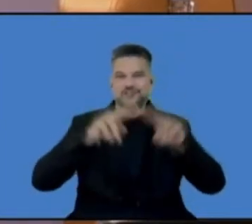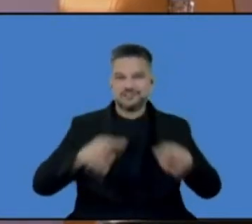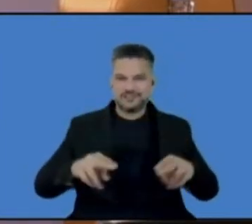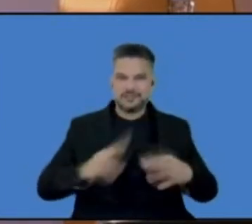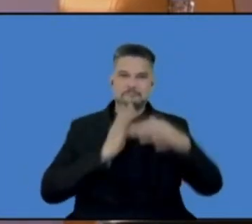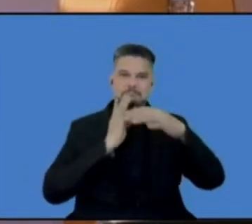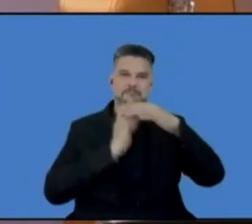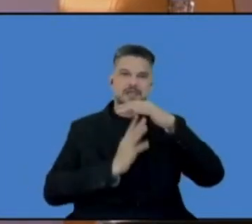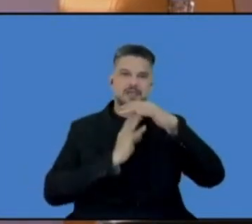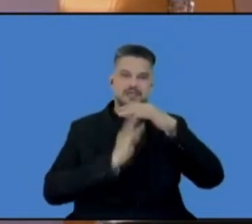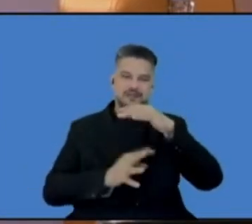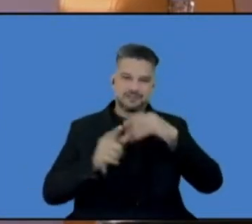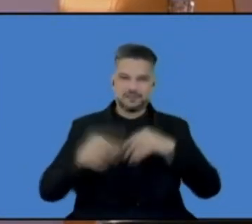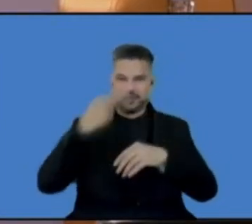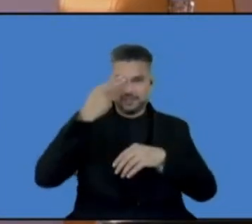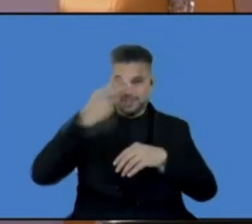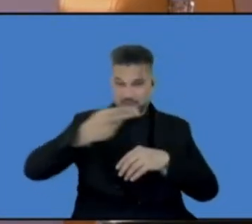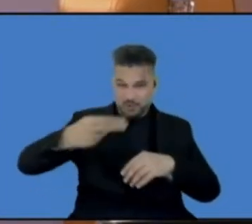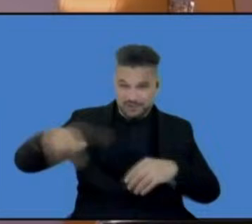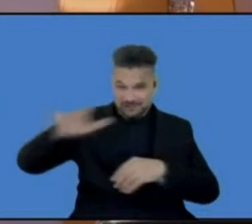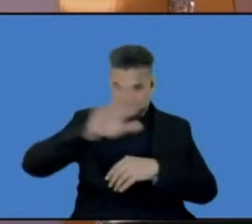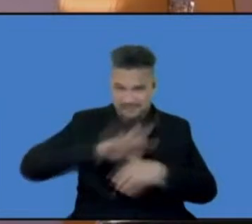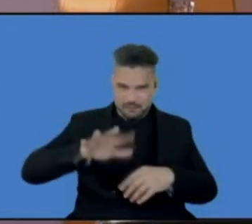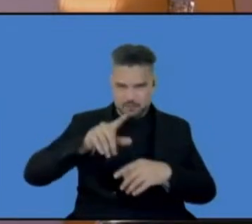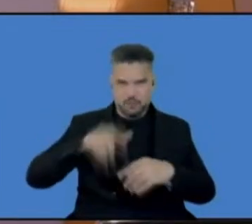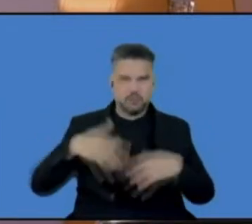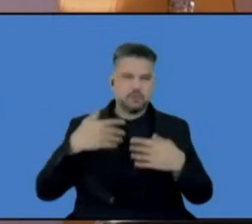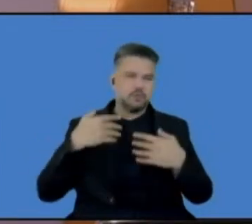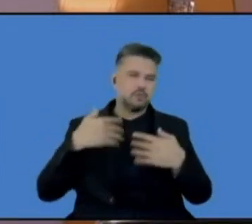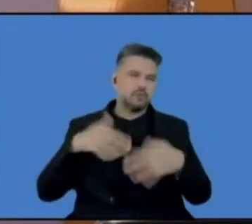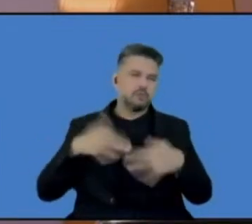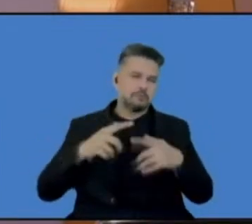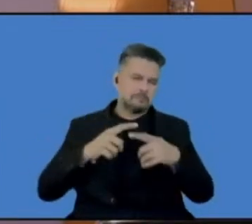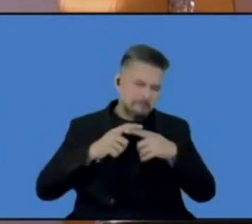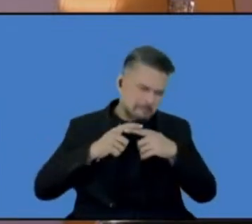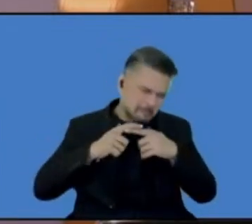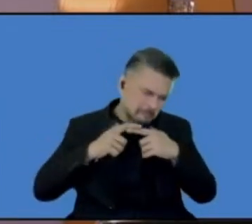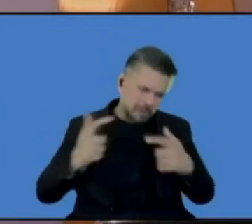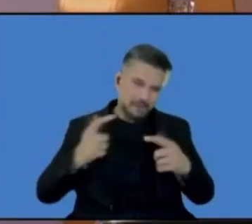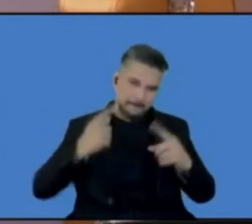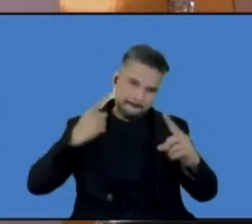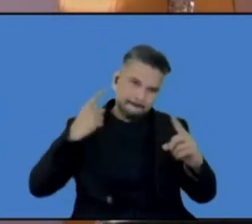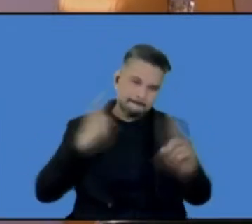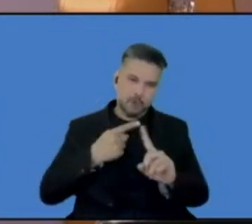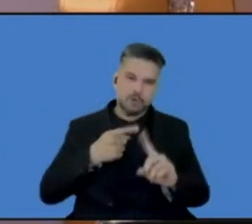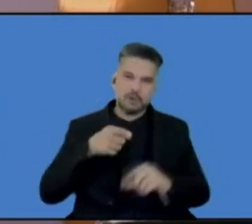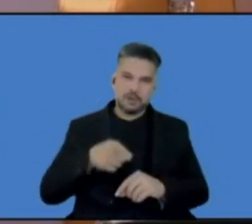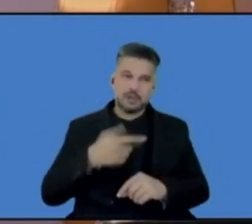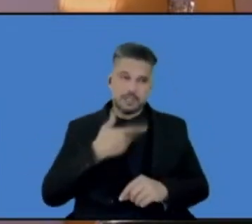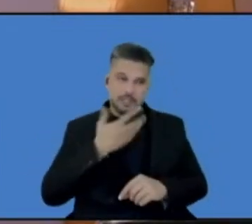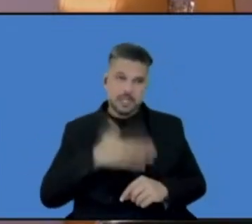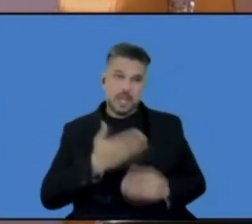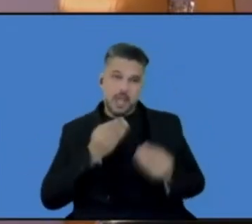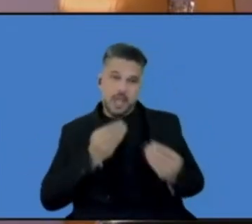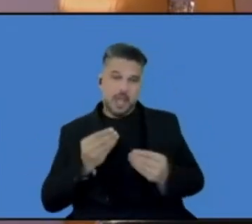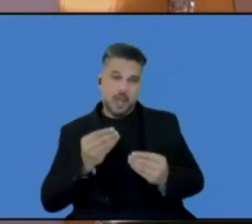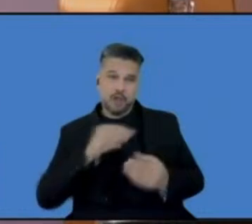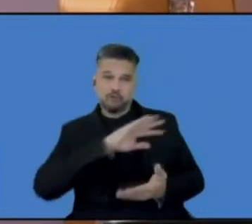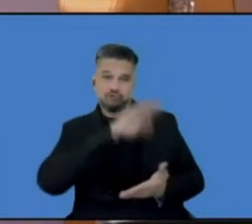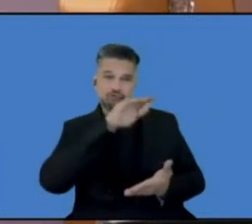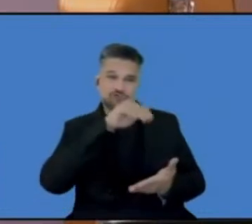Migration for Indonesia is a huge thing, because we are working with the Central Bureau of Statistics, trying to get all the